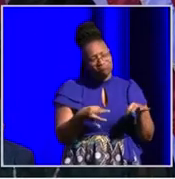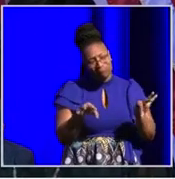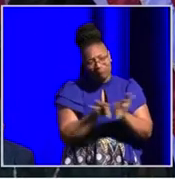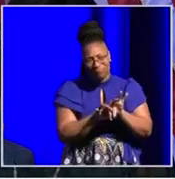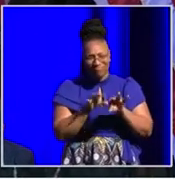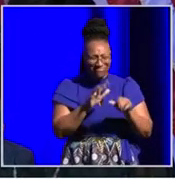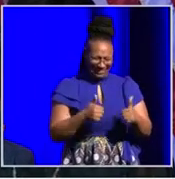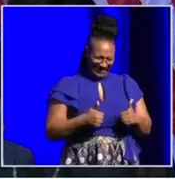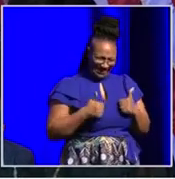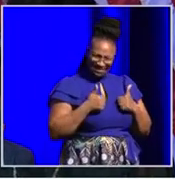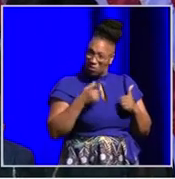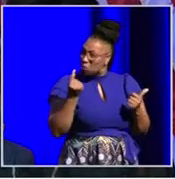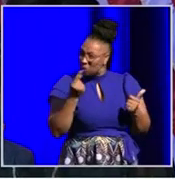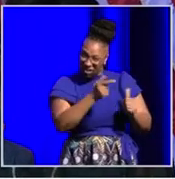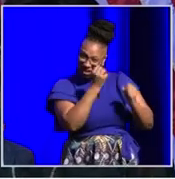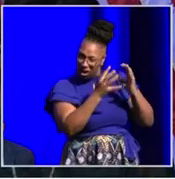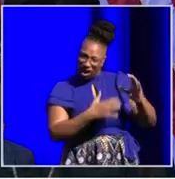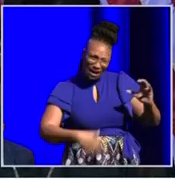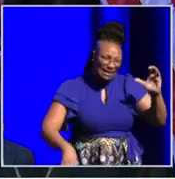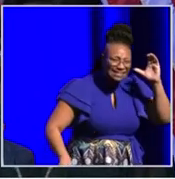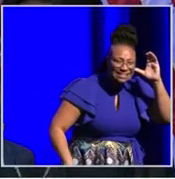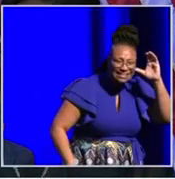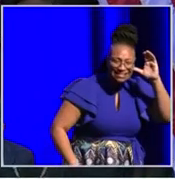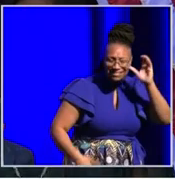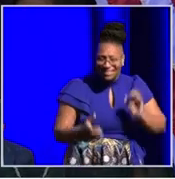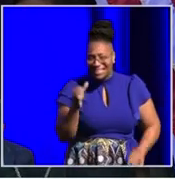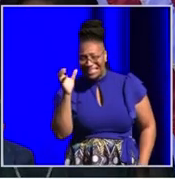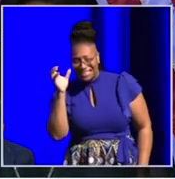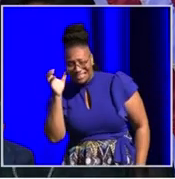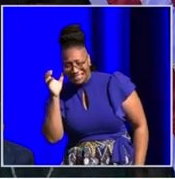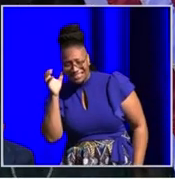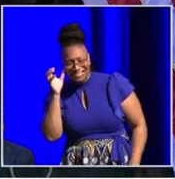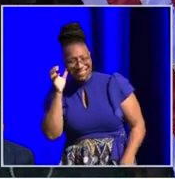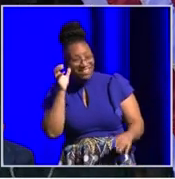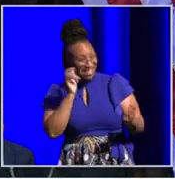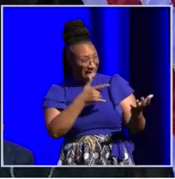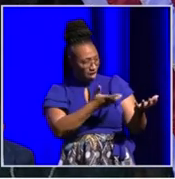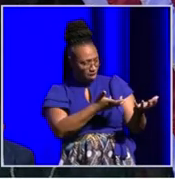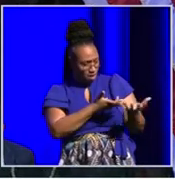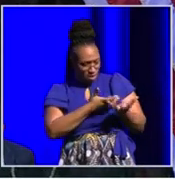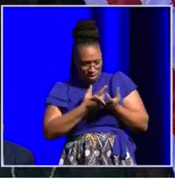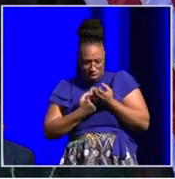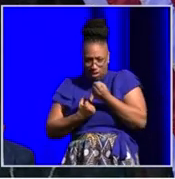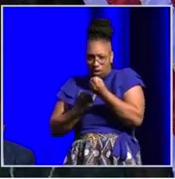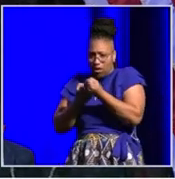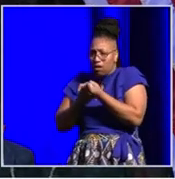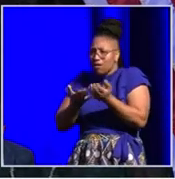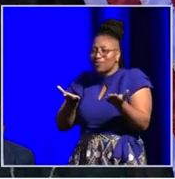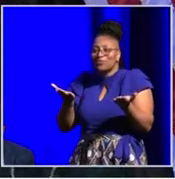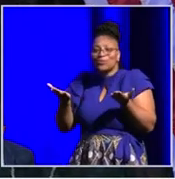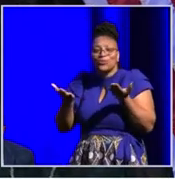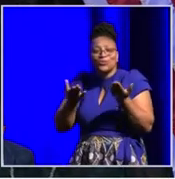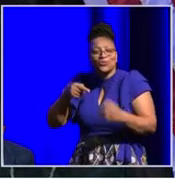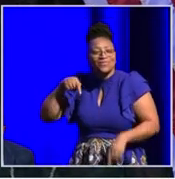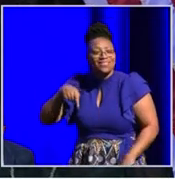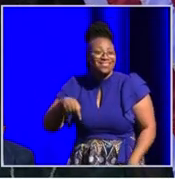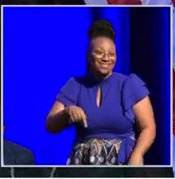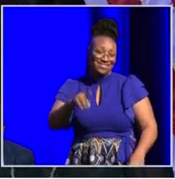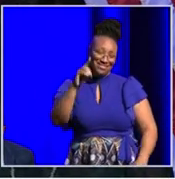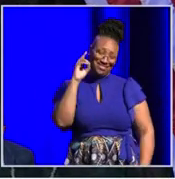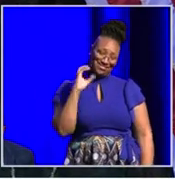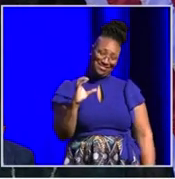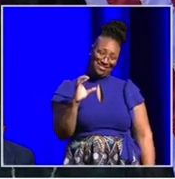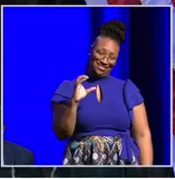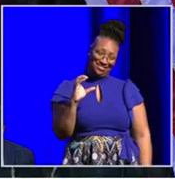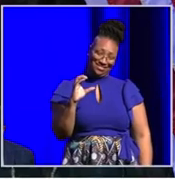to of themselves as they give for the greater good of public service, so that now one DC can prosper